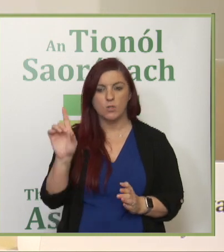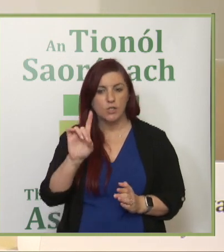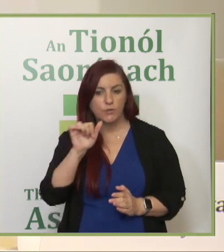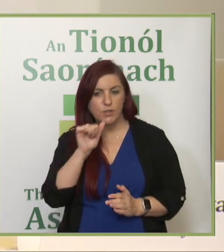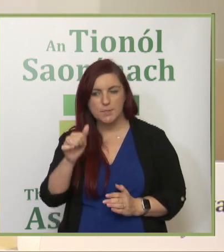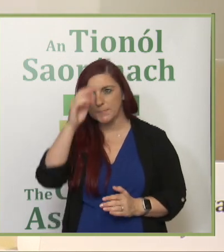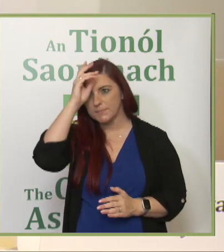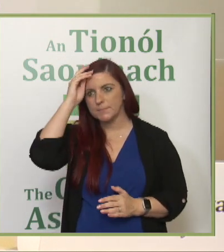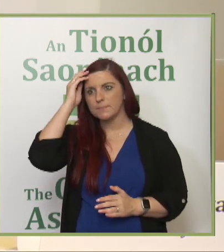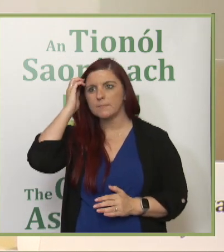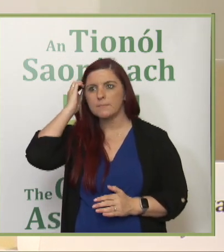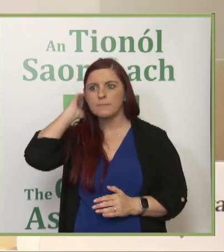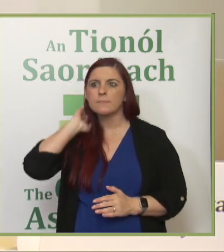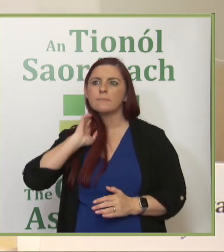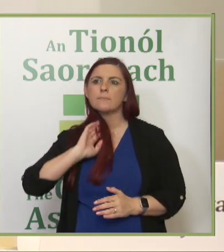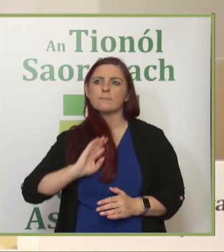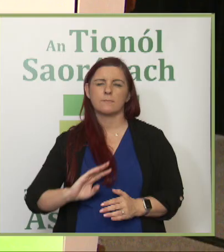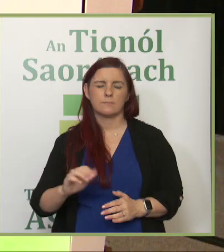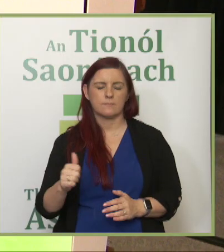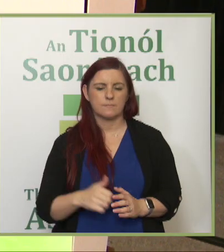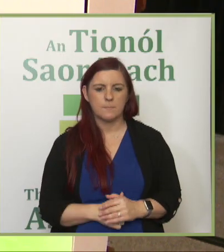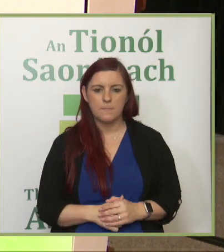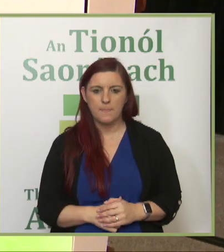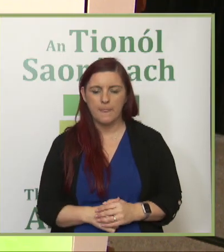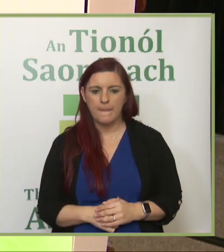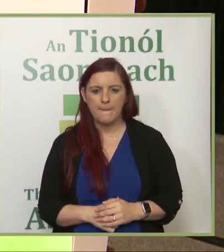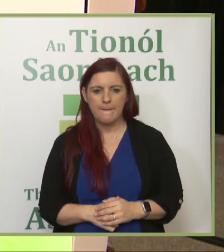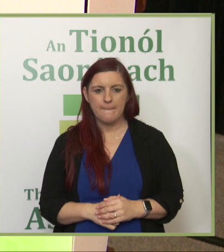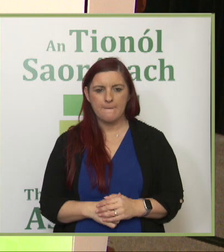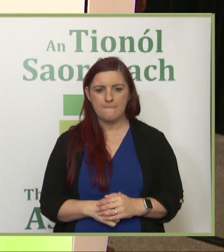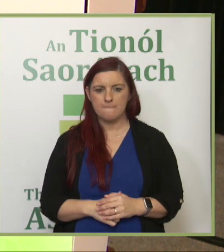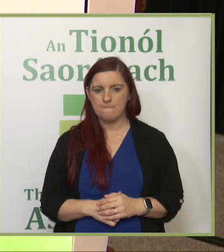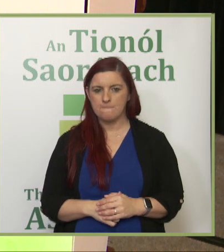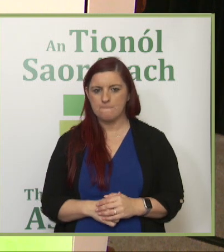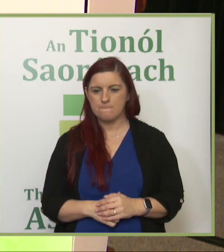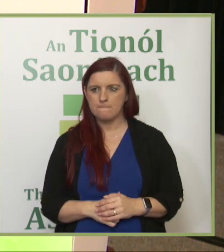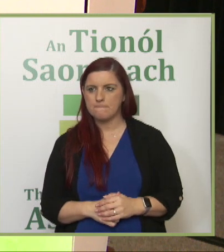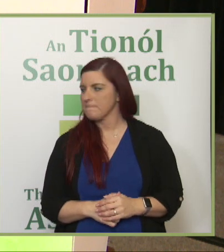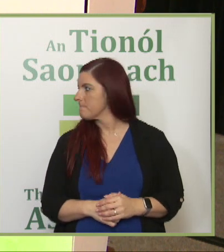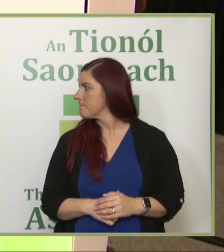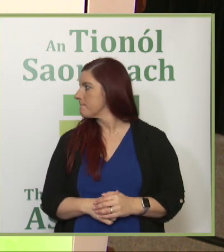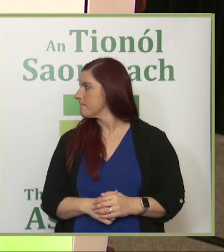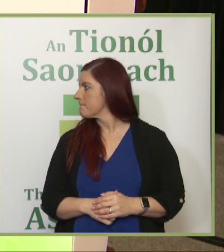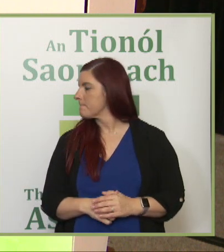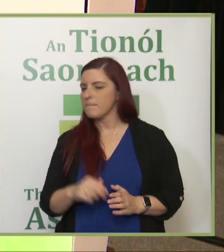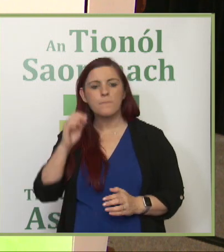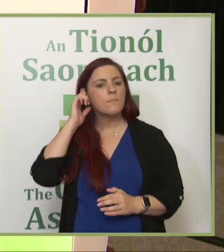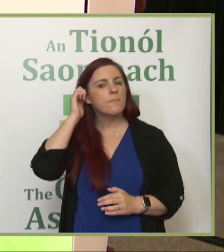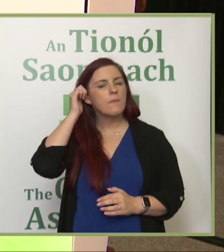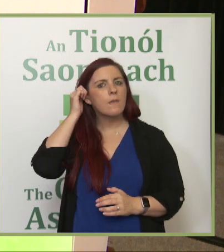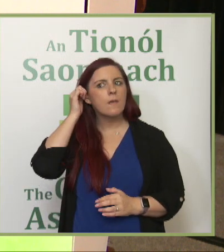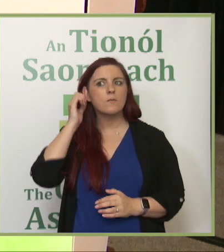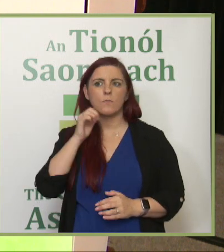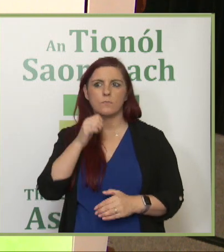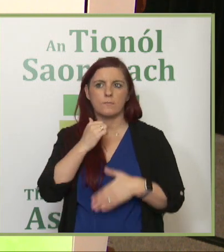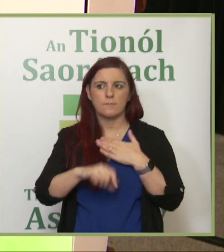Thank you. Thank you very much. So today I'm going to provide a very brief overview of drug use in Ireland, including how many people in